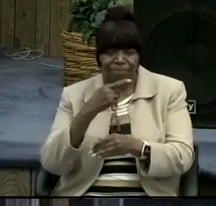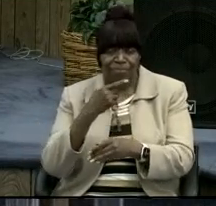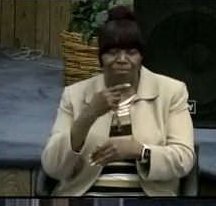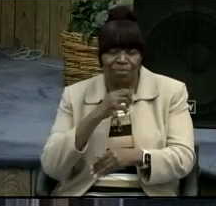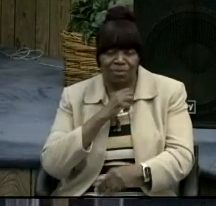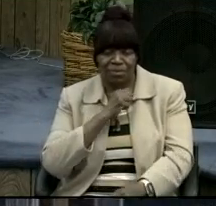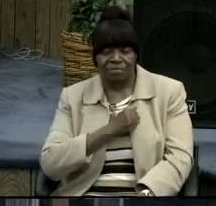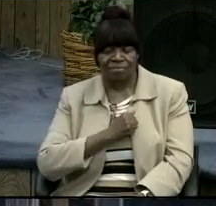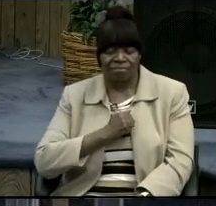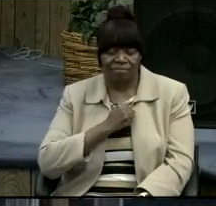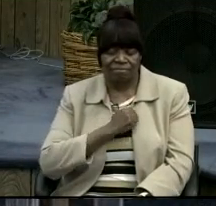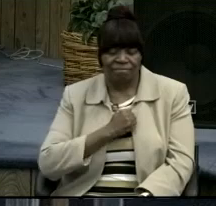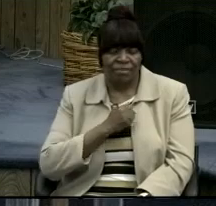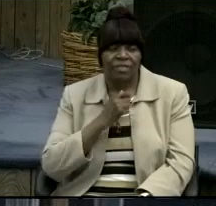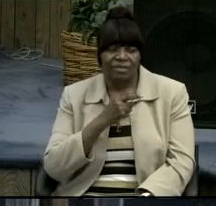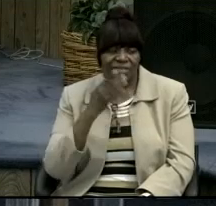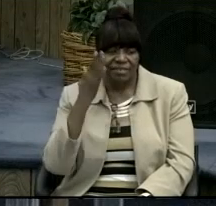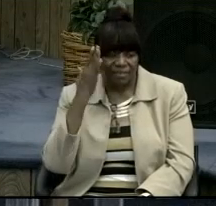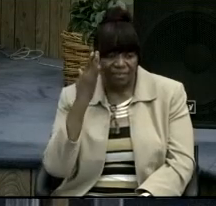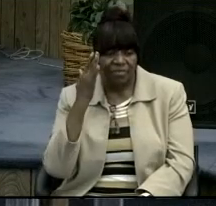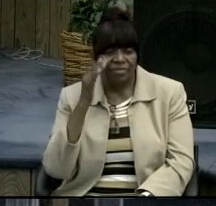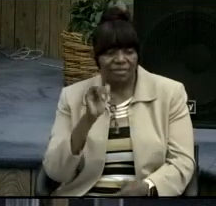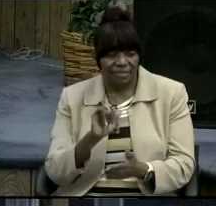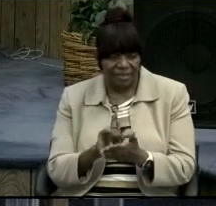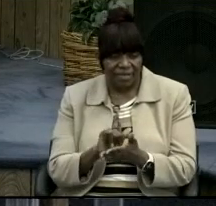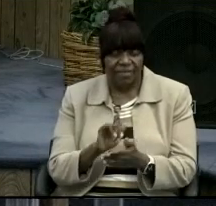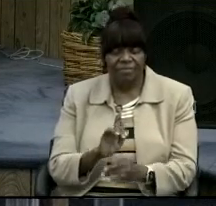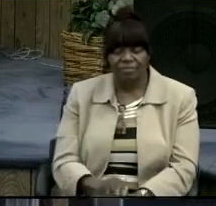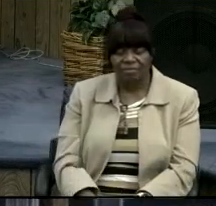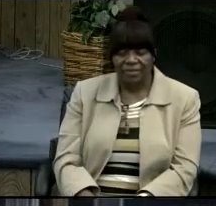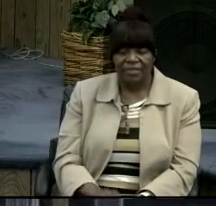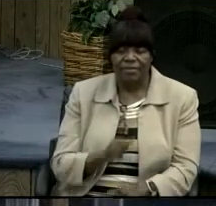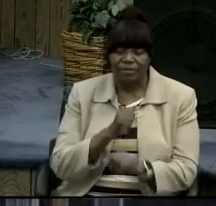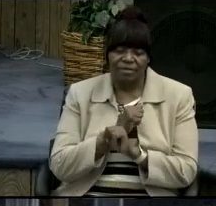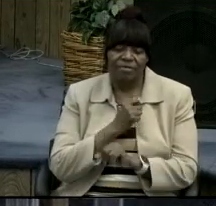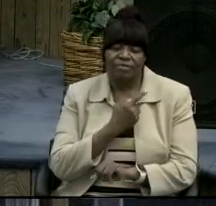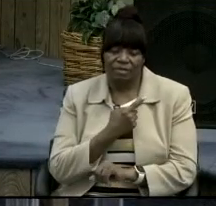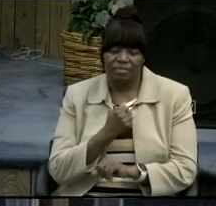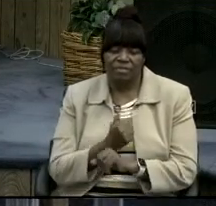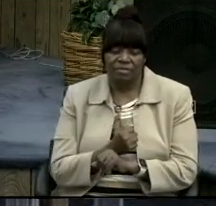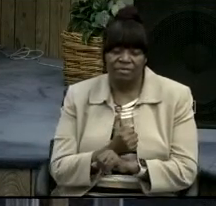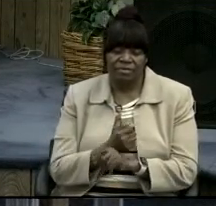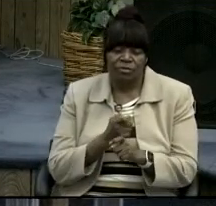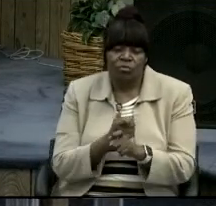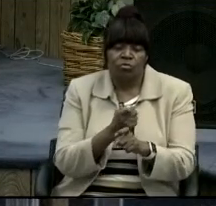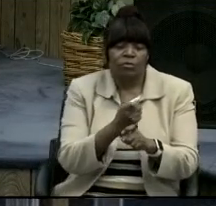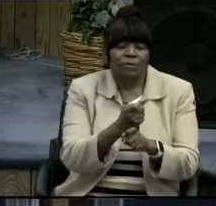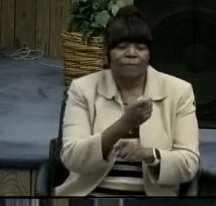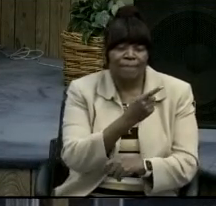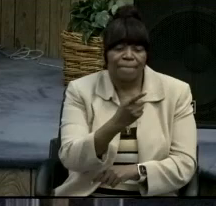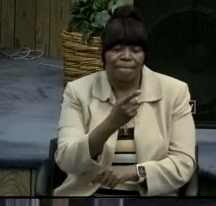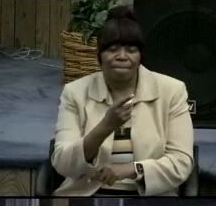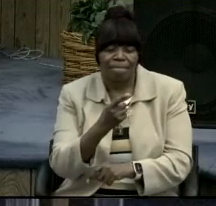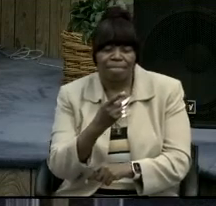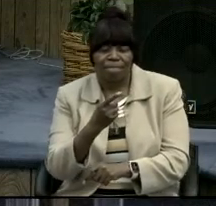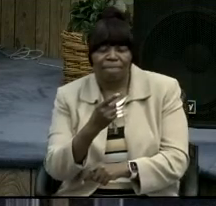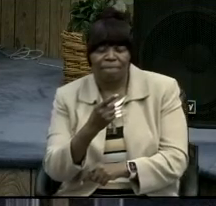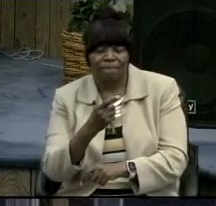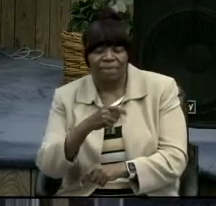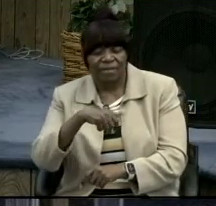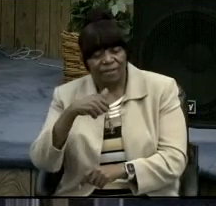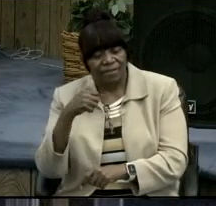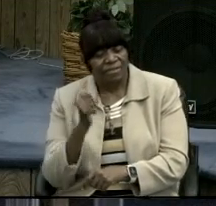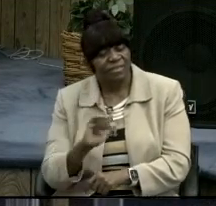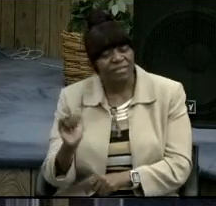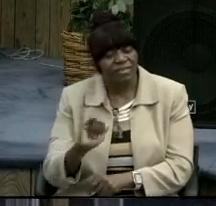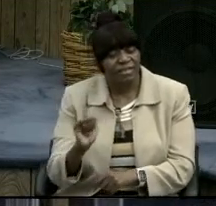right, so she knows that you are sorry. She knows that you love her. So treat her like you would any other day.